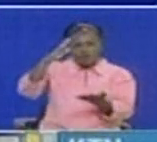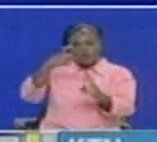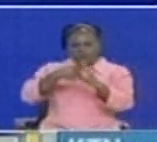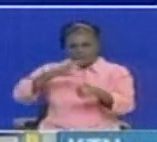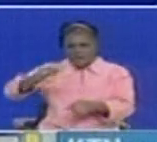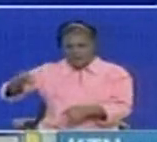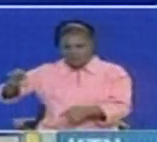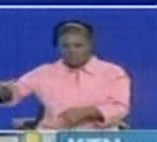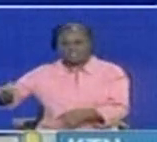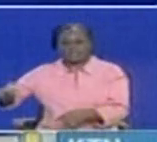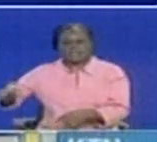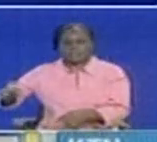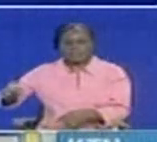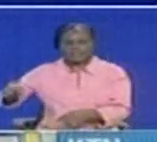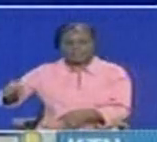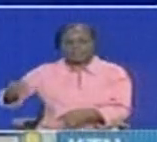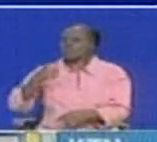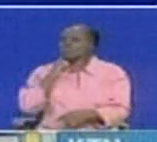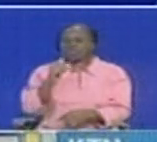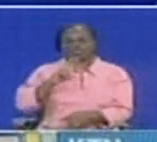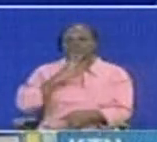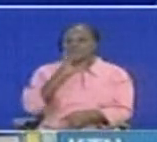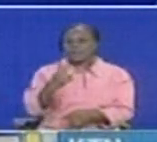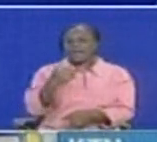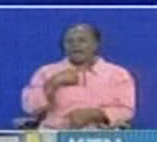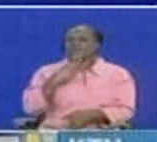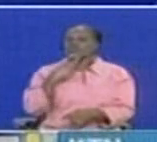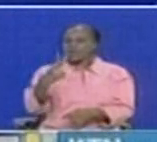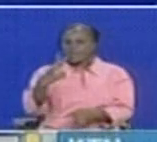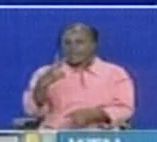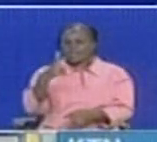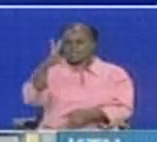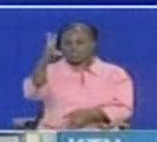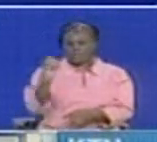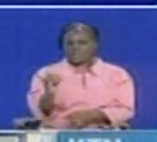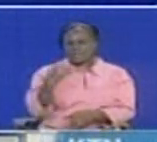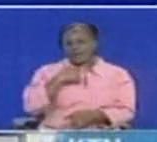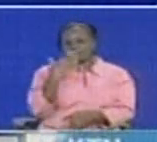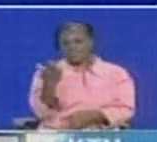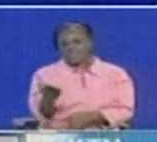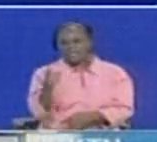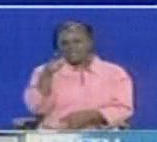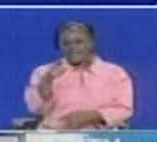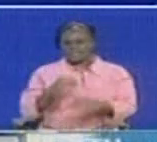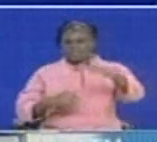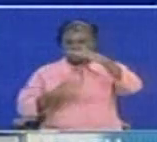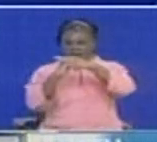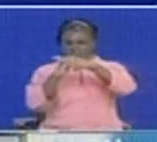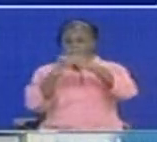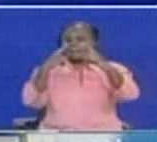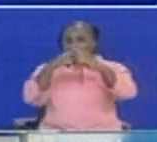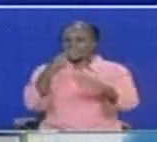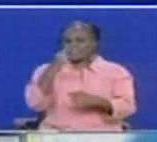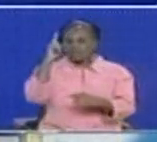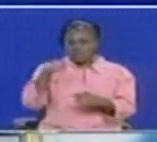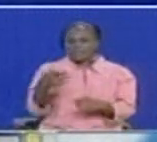the county upwards. Not 200. We're going to up to 120, sorry. I think that's our maximum. But what we're